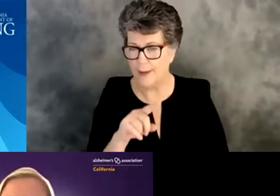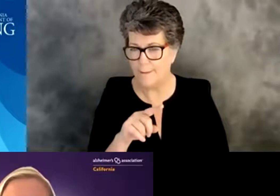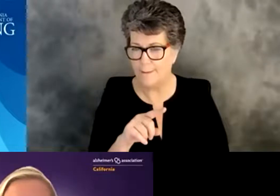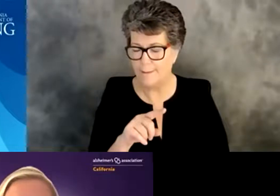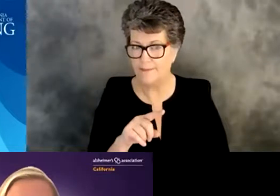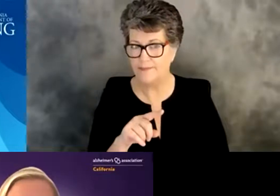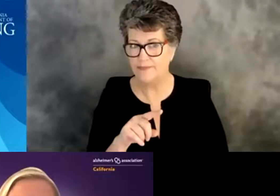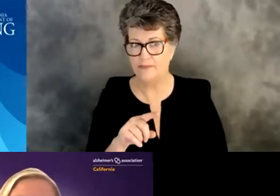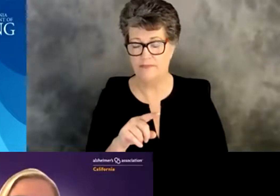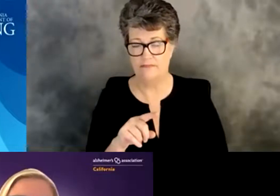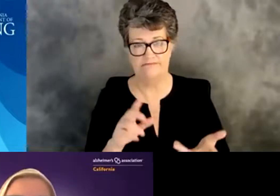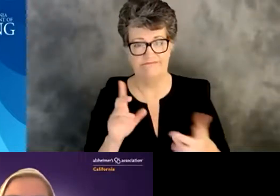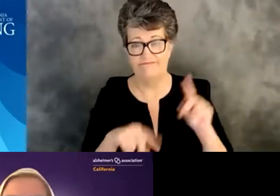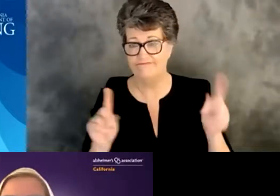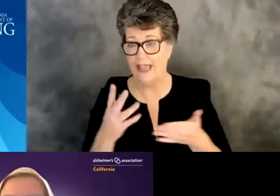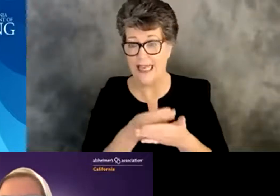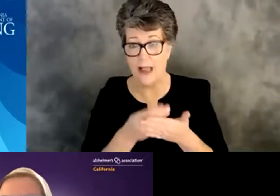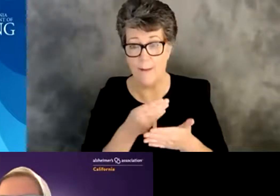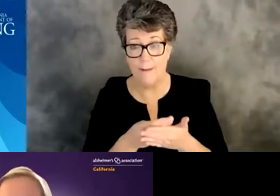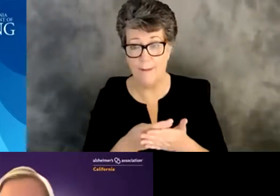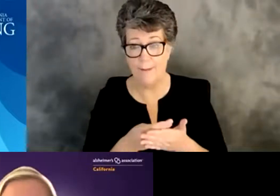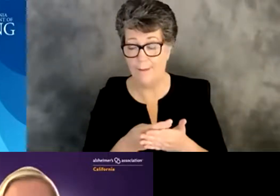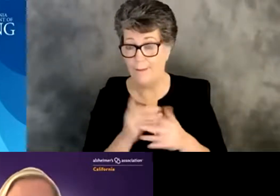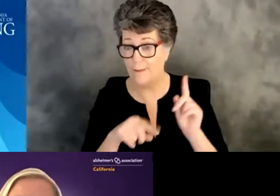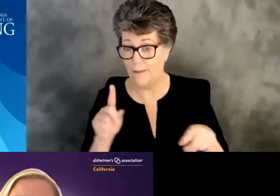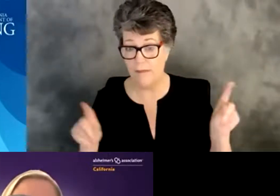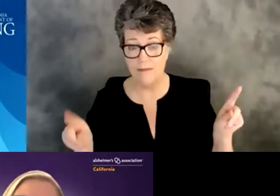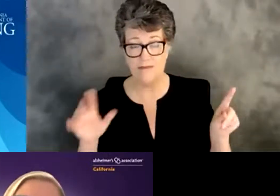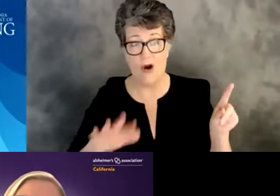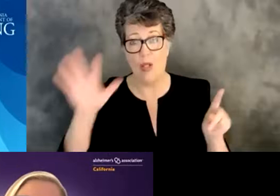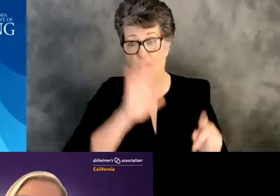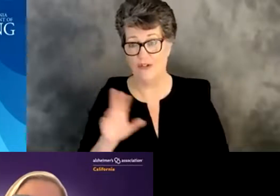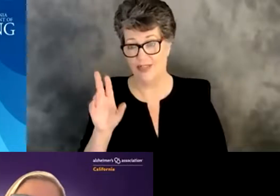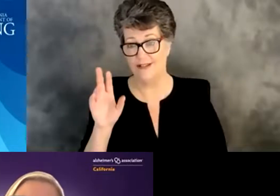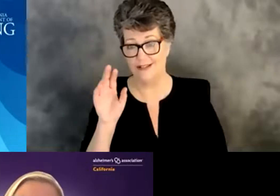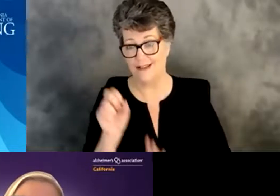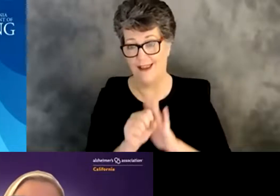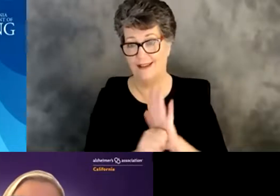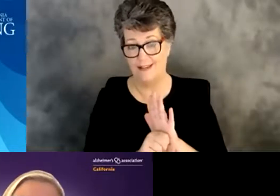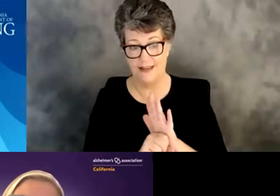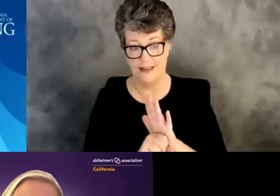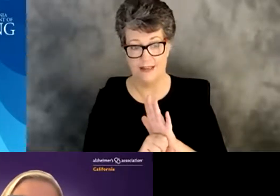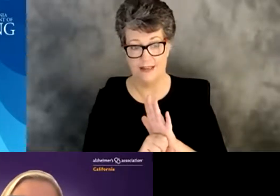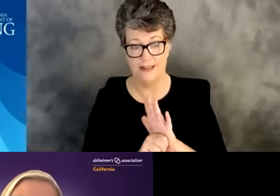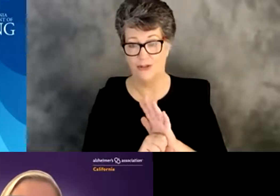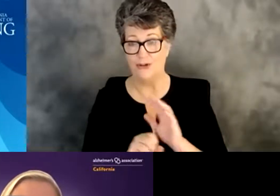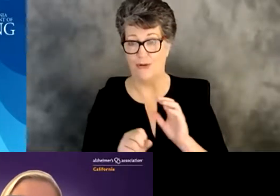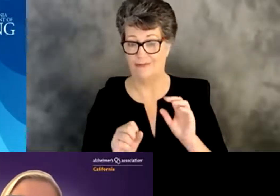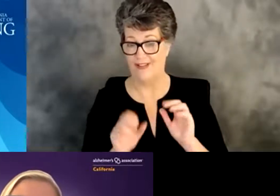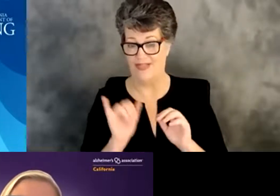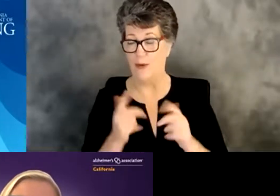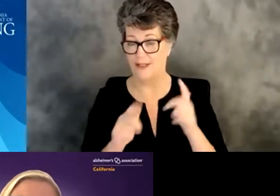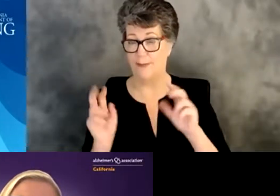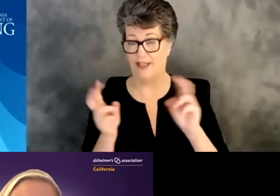People of all income levels, all parts of the state. So to further that, that was a big theme in